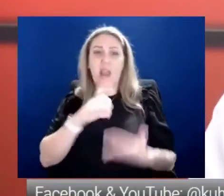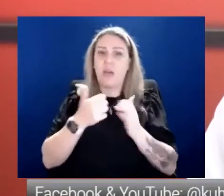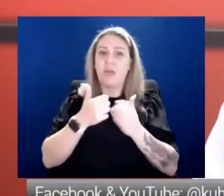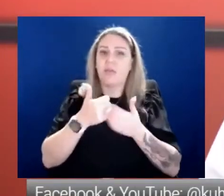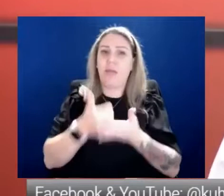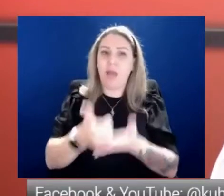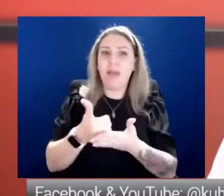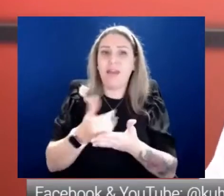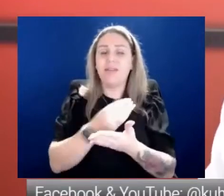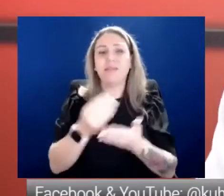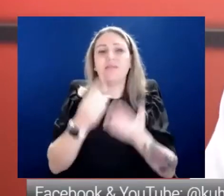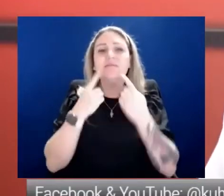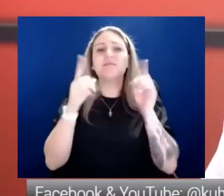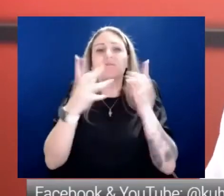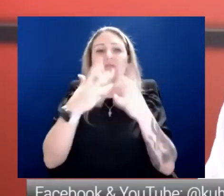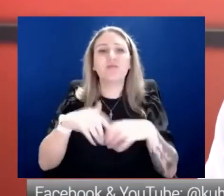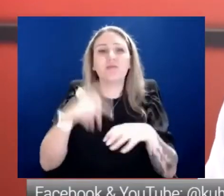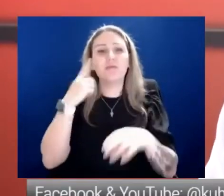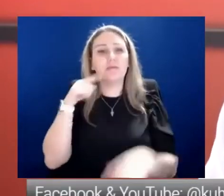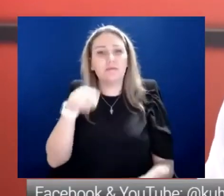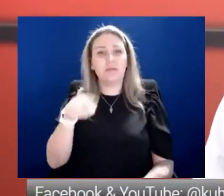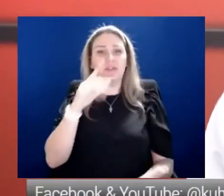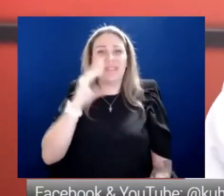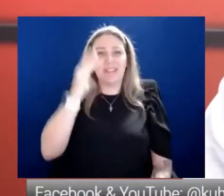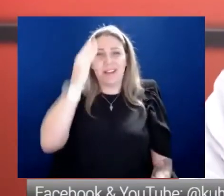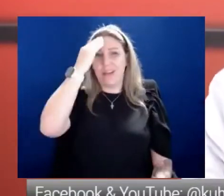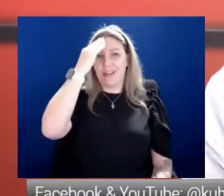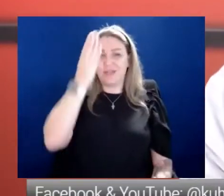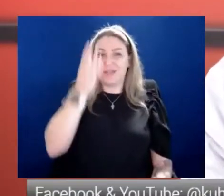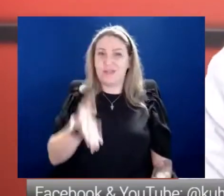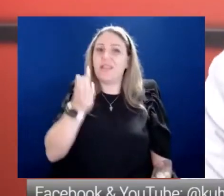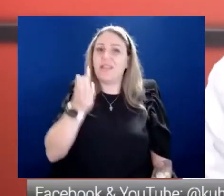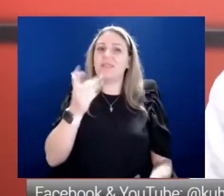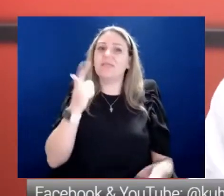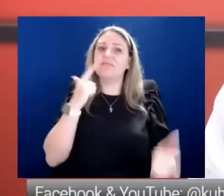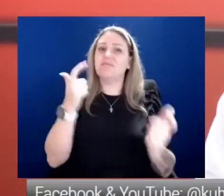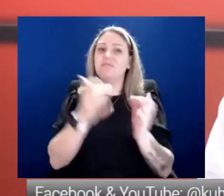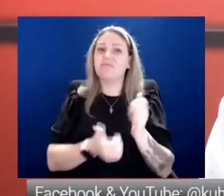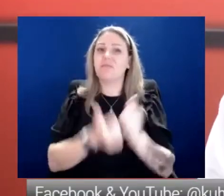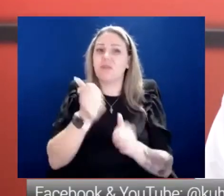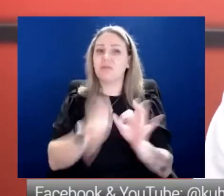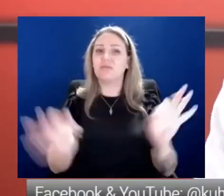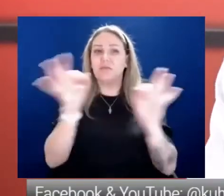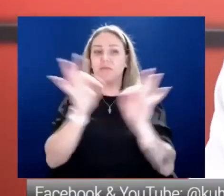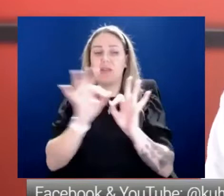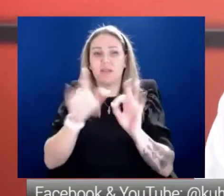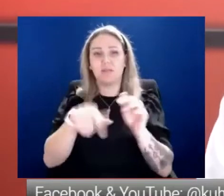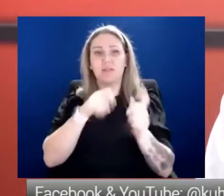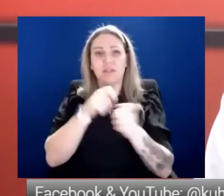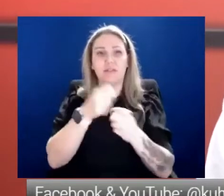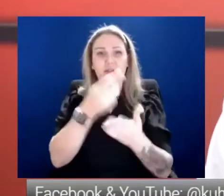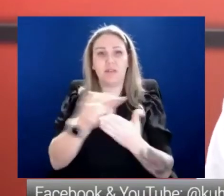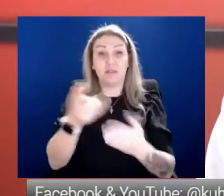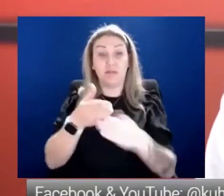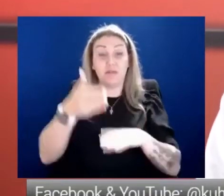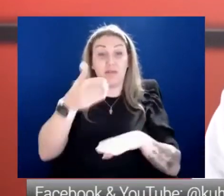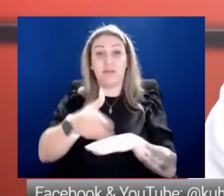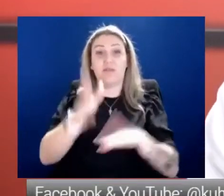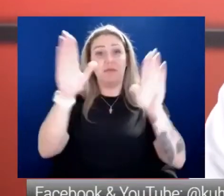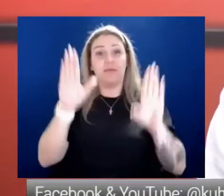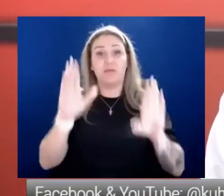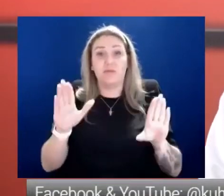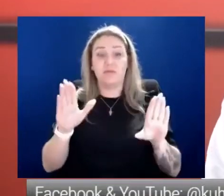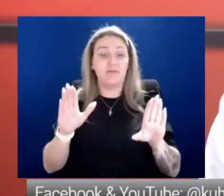for you. So I think just acknowledging it is the biggest step, and then the specific resources after that are great, but bottom line is you can't do enough, but at